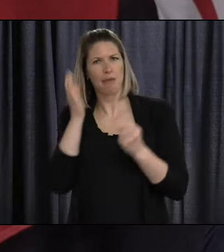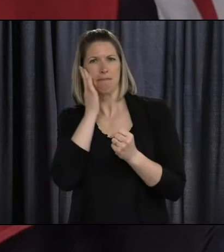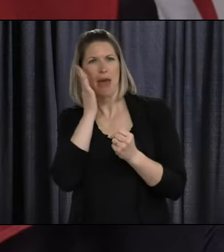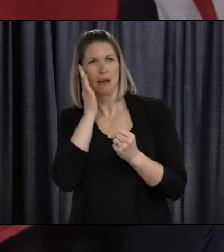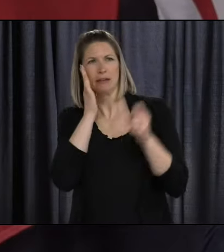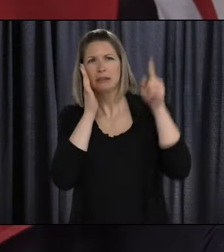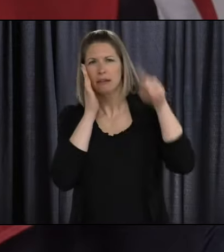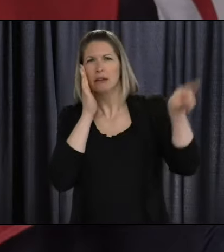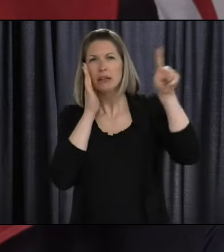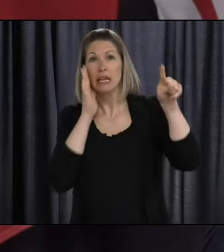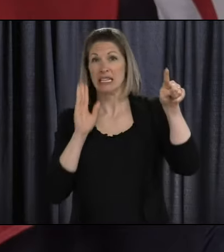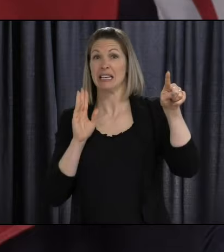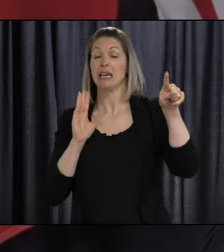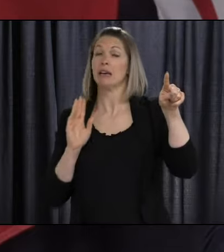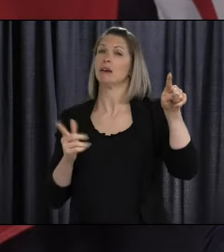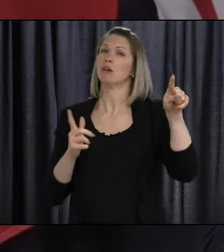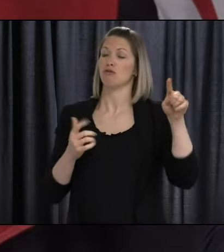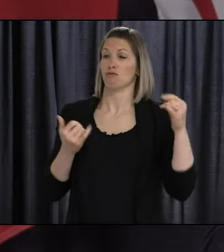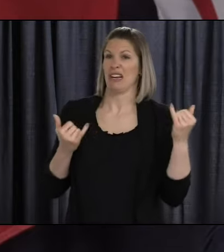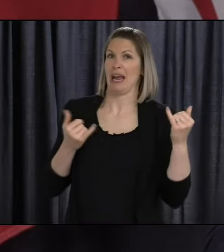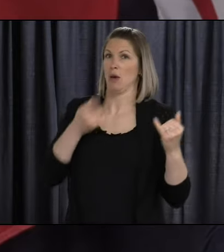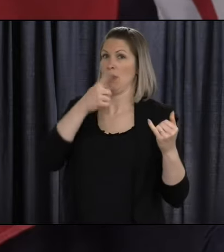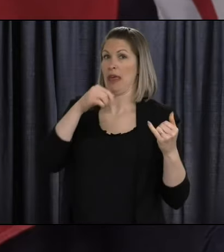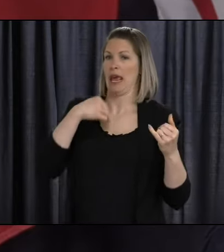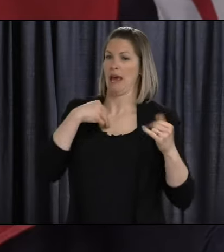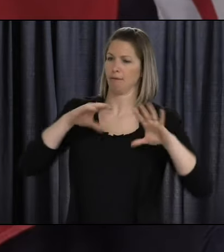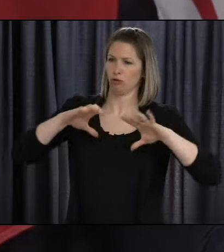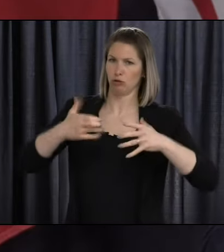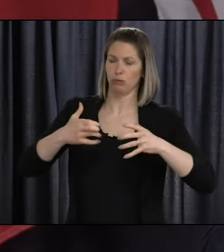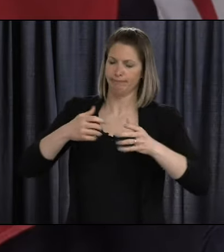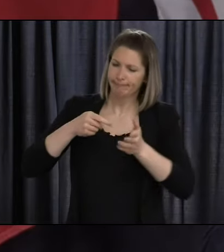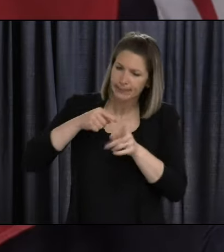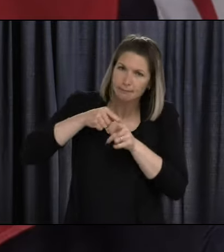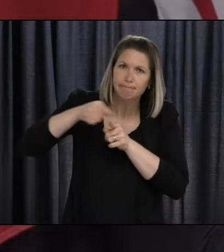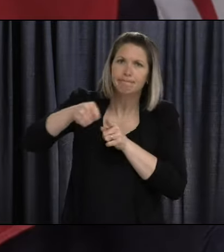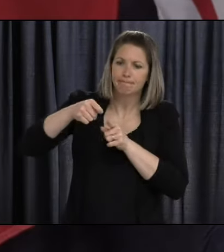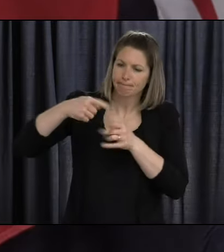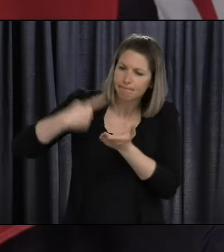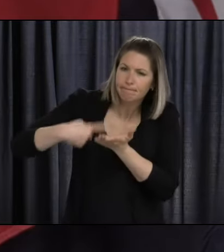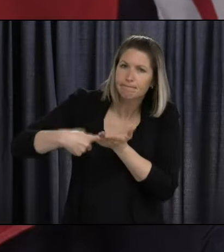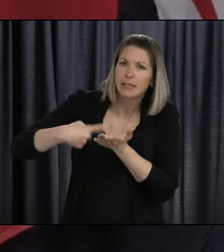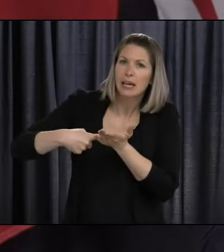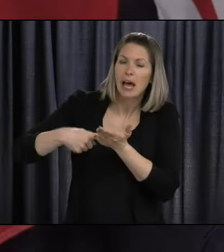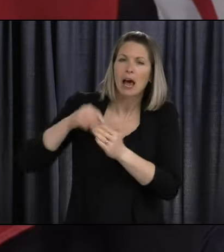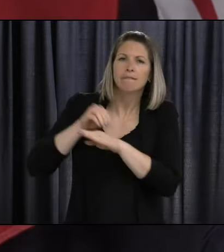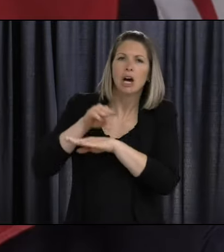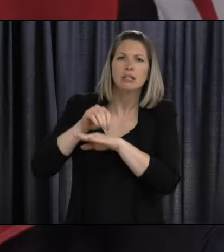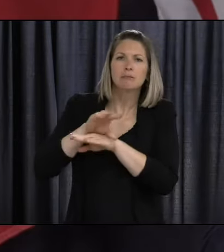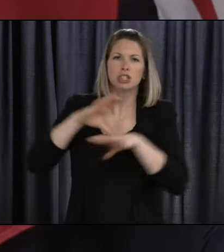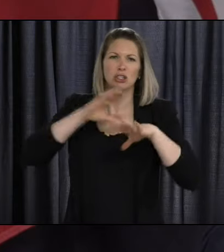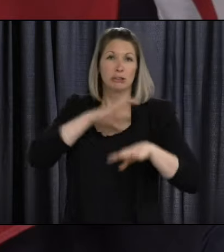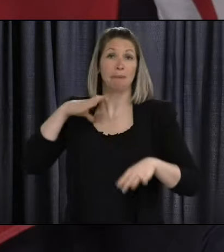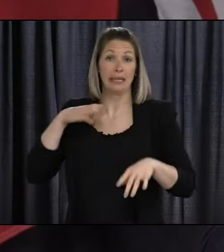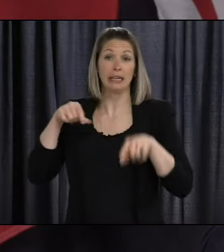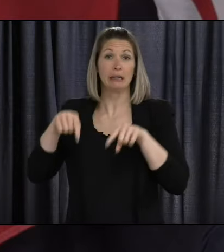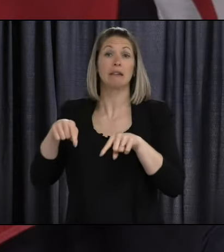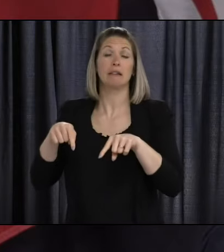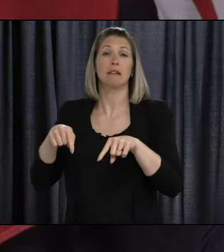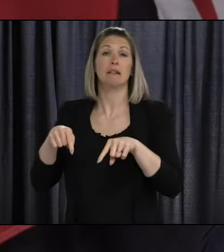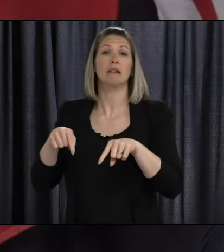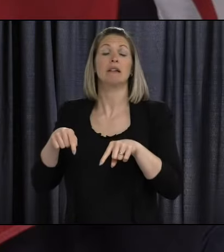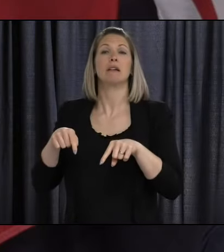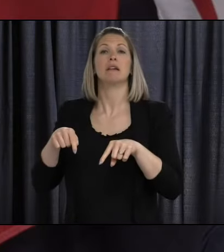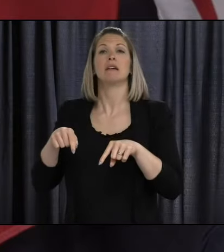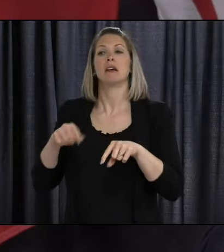So Labrador Grenfell Health has formed a mental health unit, an advisory committee. And on that committee, you will see